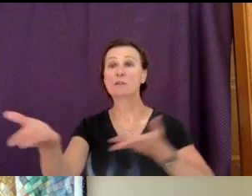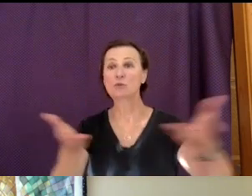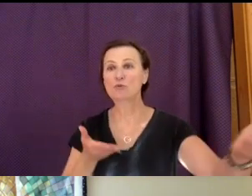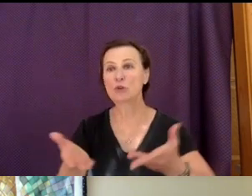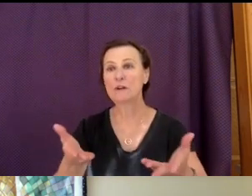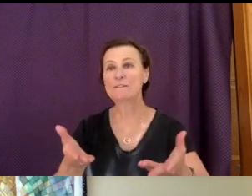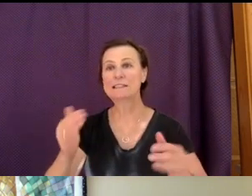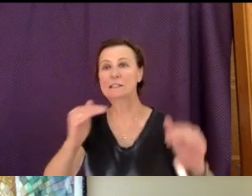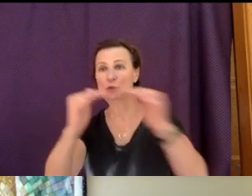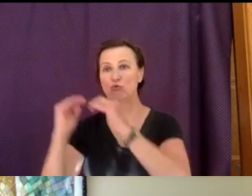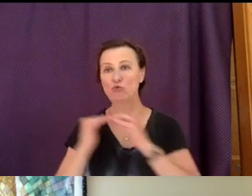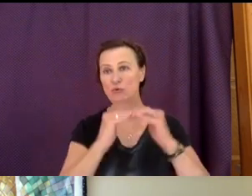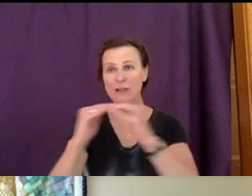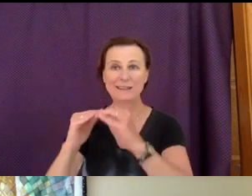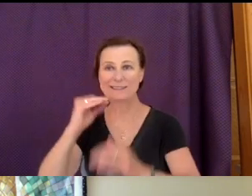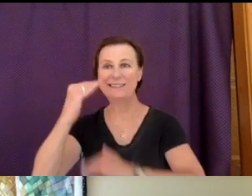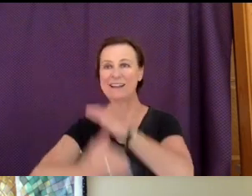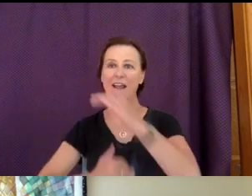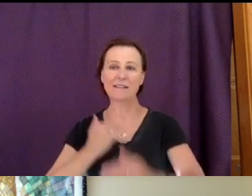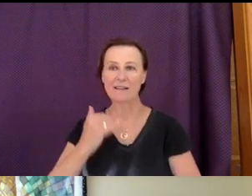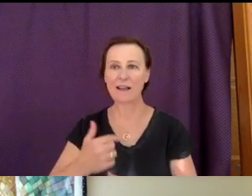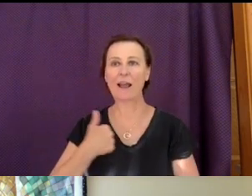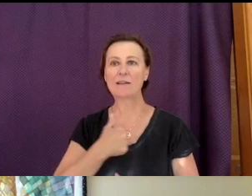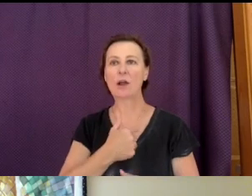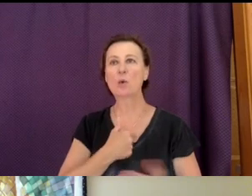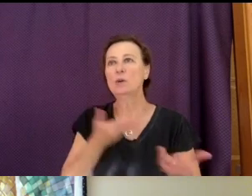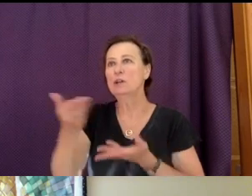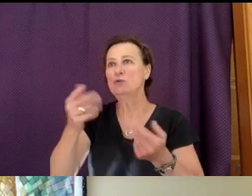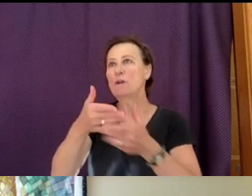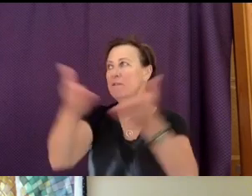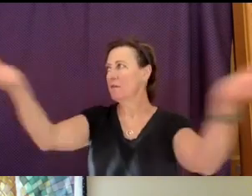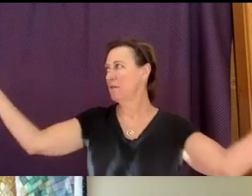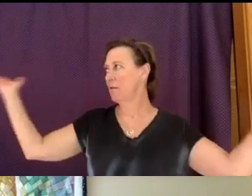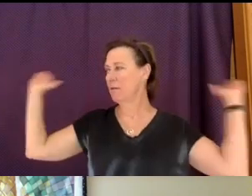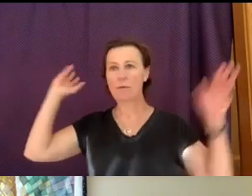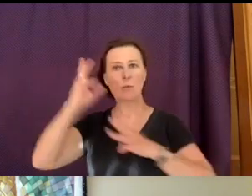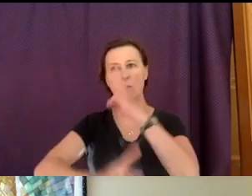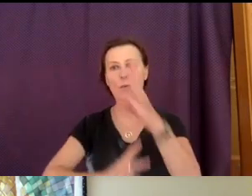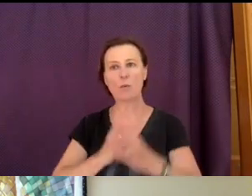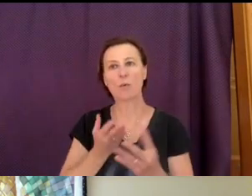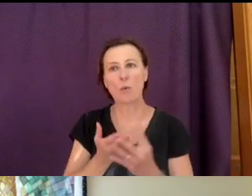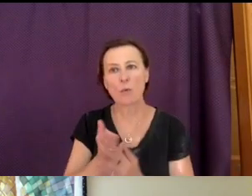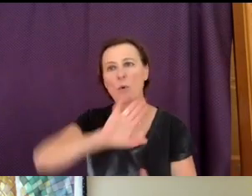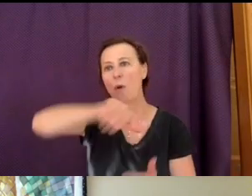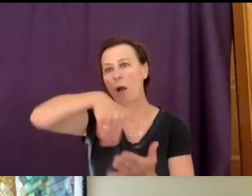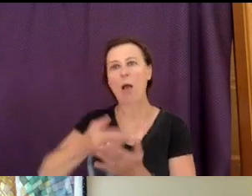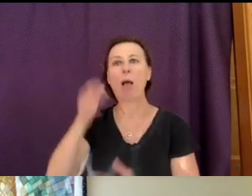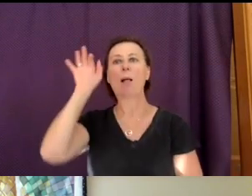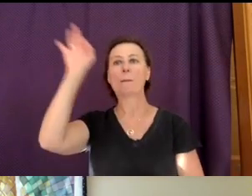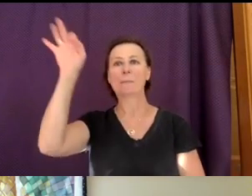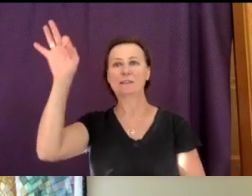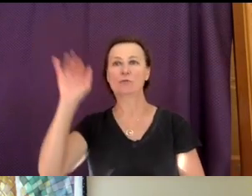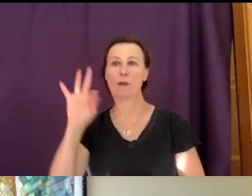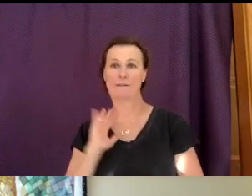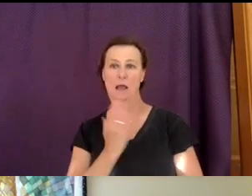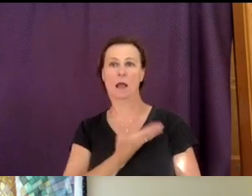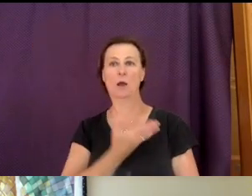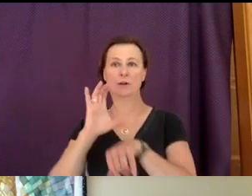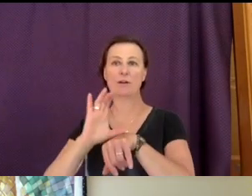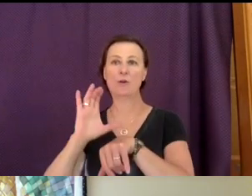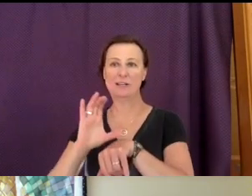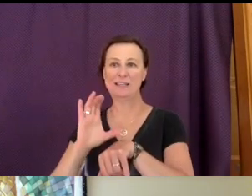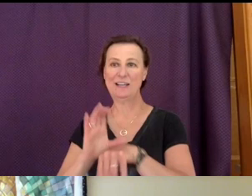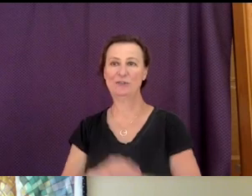and kindness with which we serve the wider world through all the ministries of our congregation.